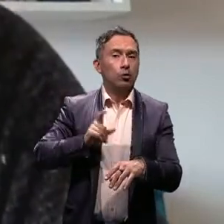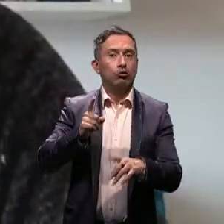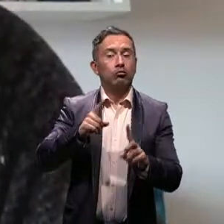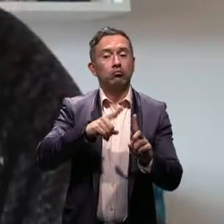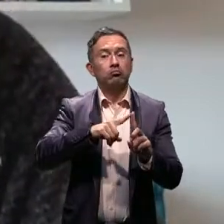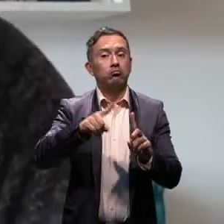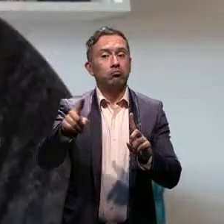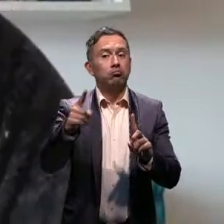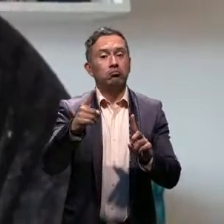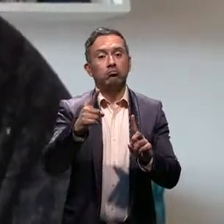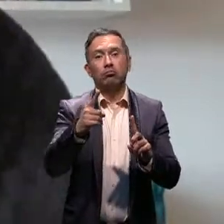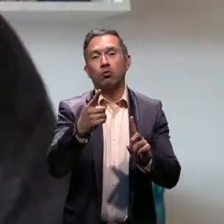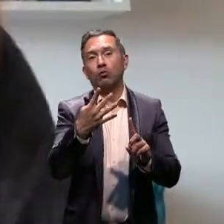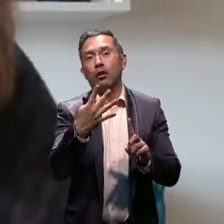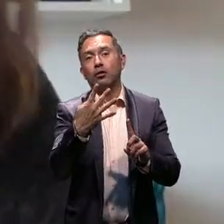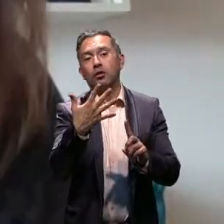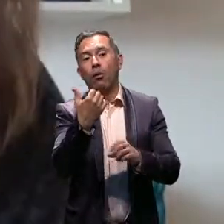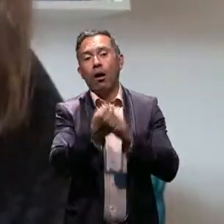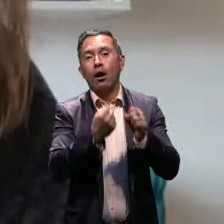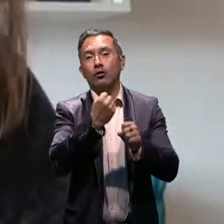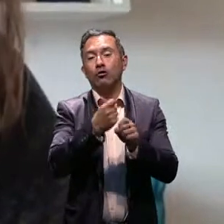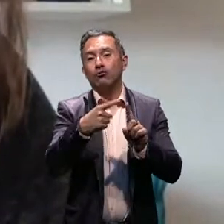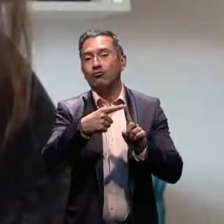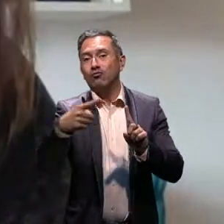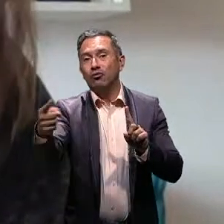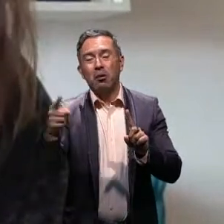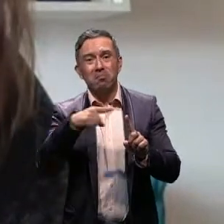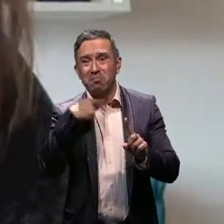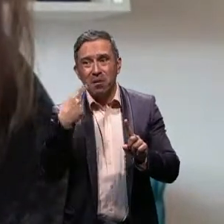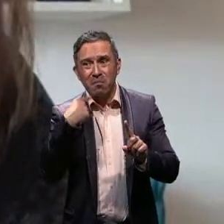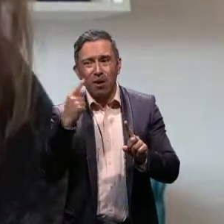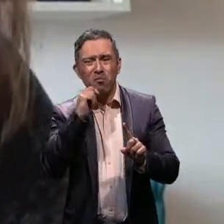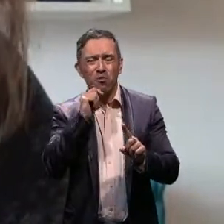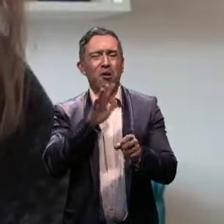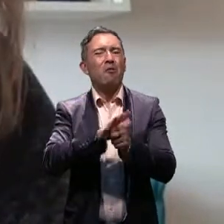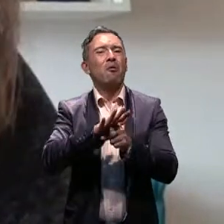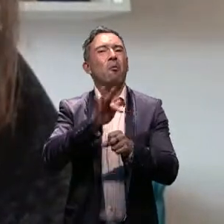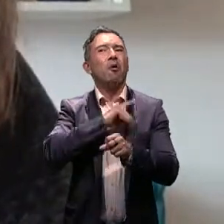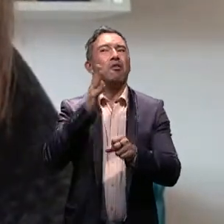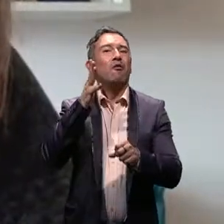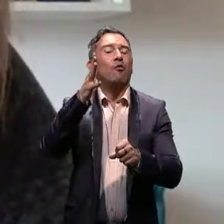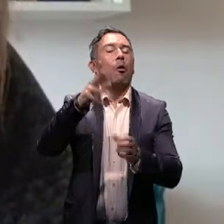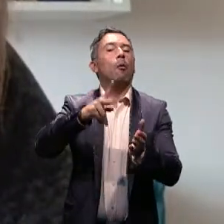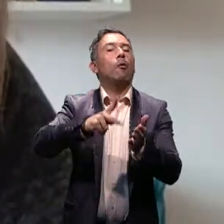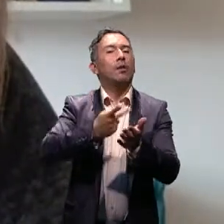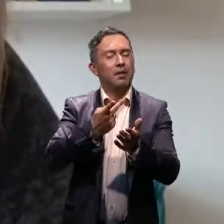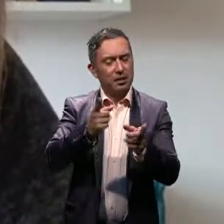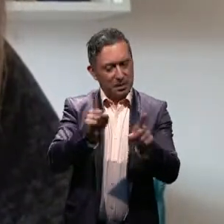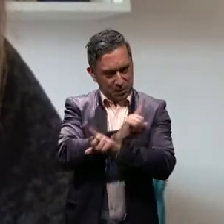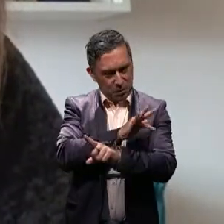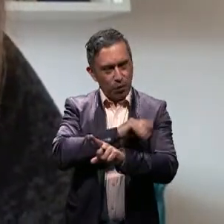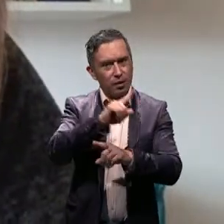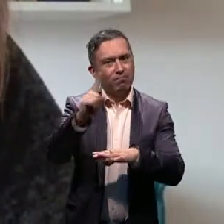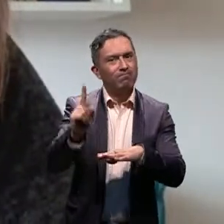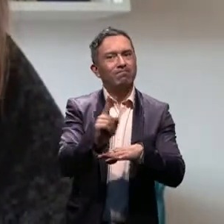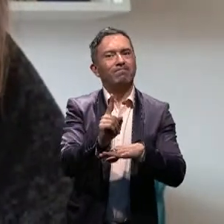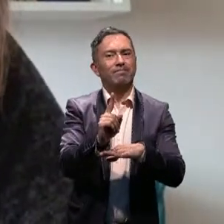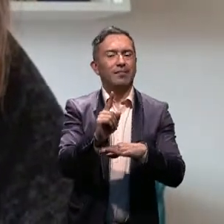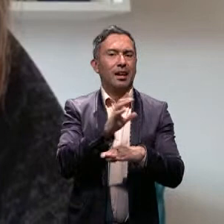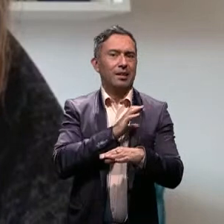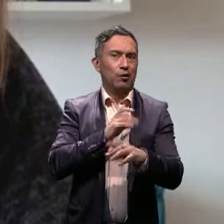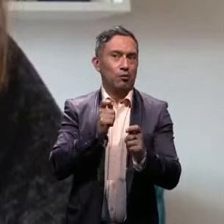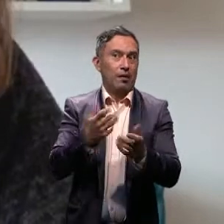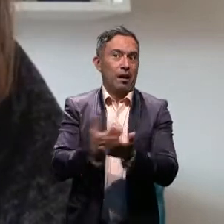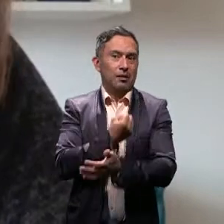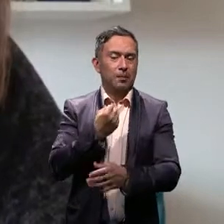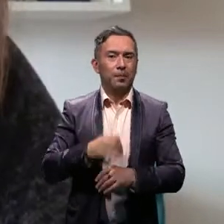candidates that may be lost in this cycle but could win in the next cycle. I think that the electoral system is